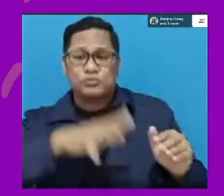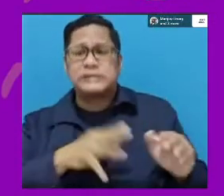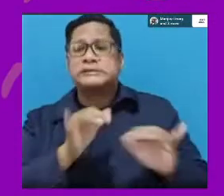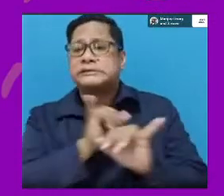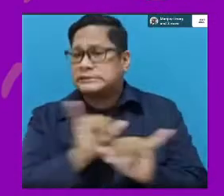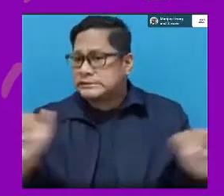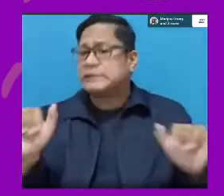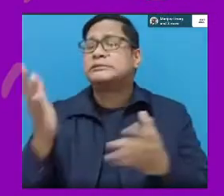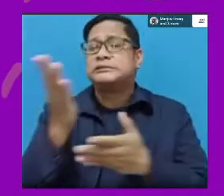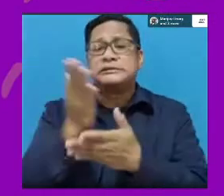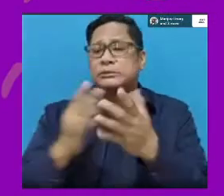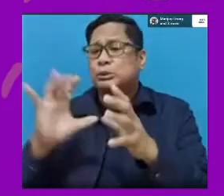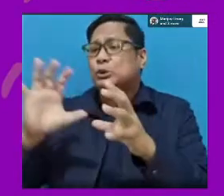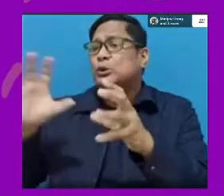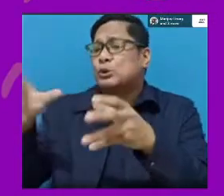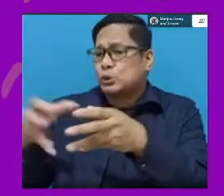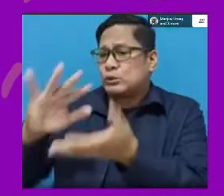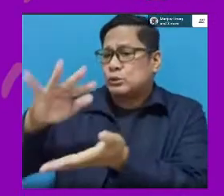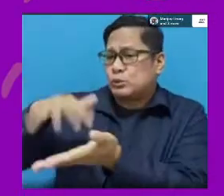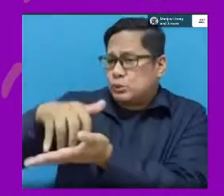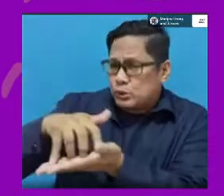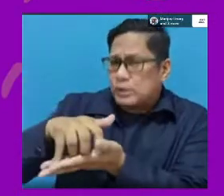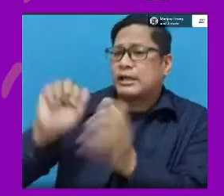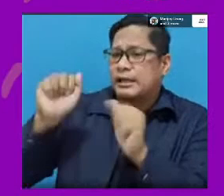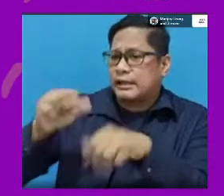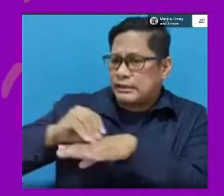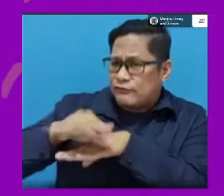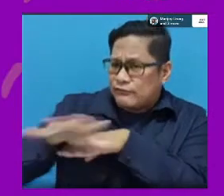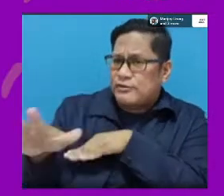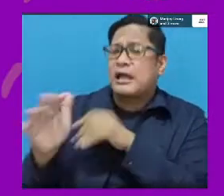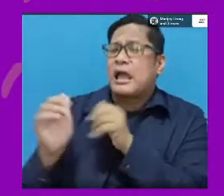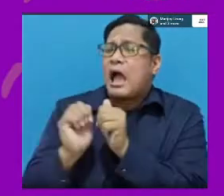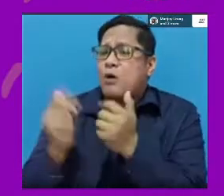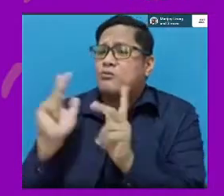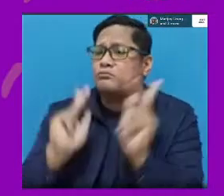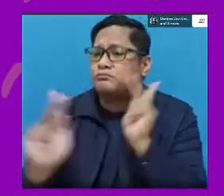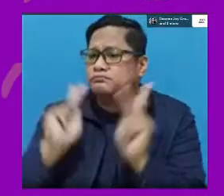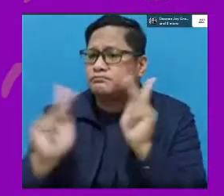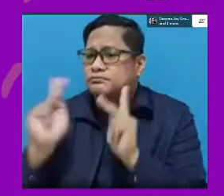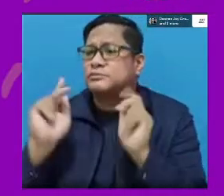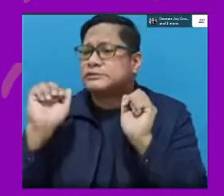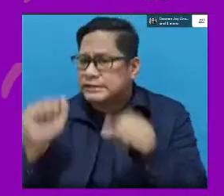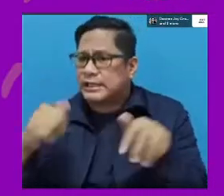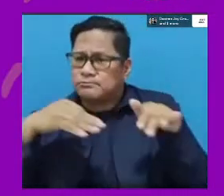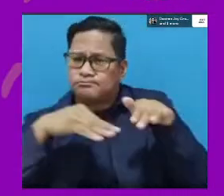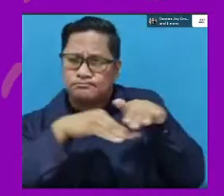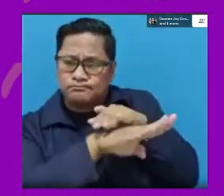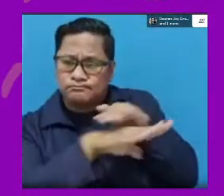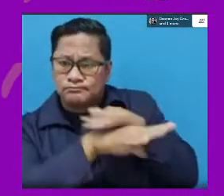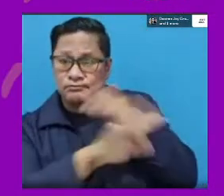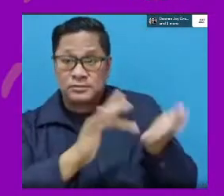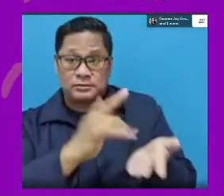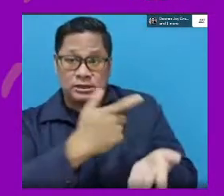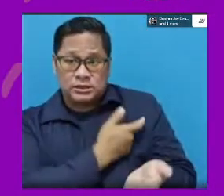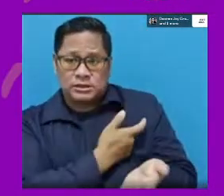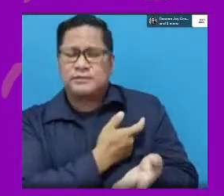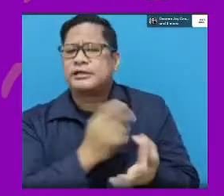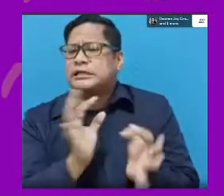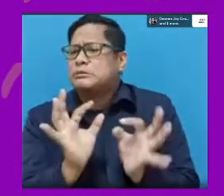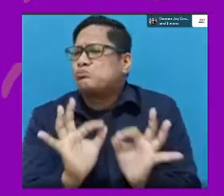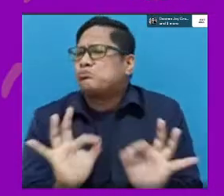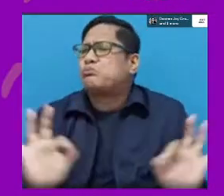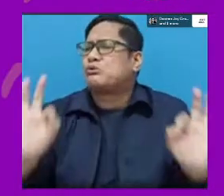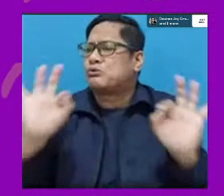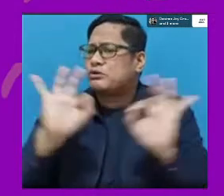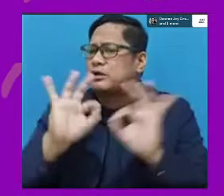other vulnerabilities that could affect how people are able to access the vaccine. So these are so important. Thank you